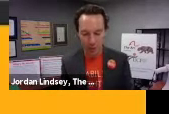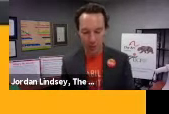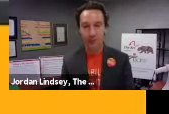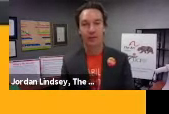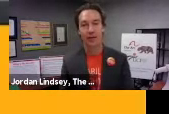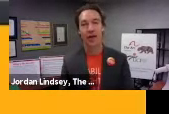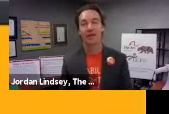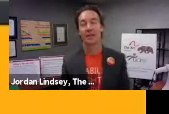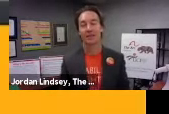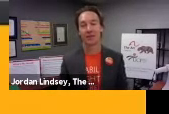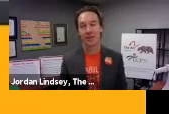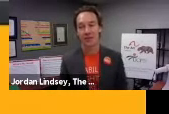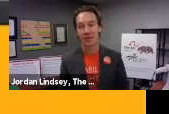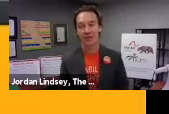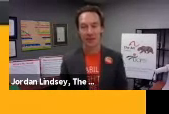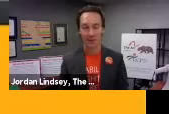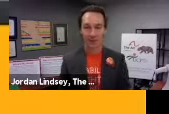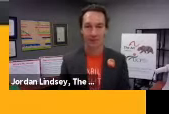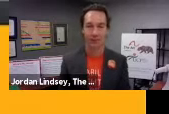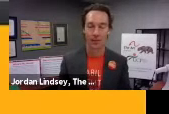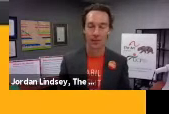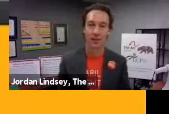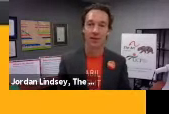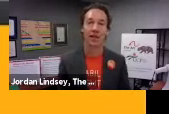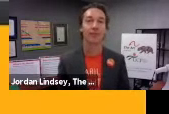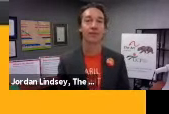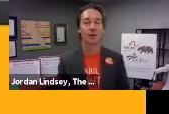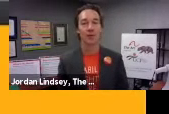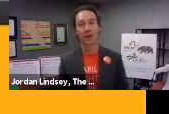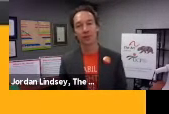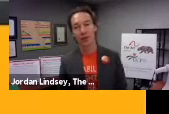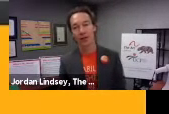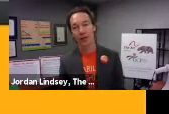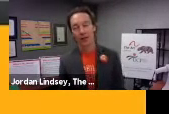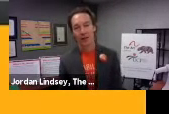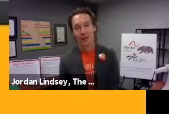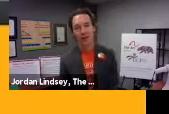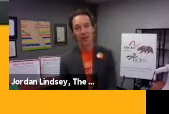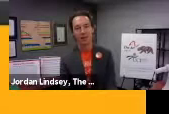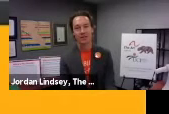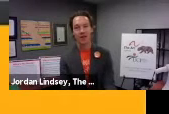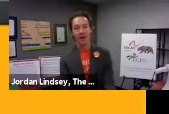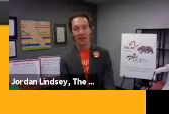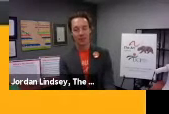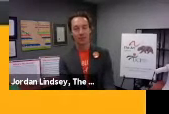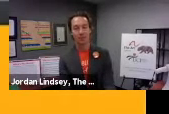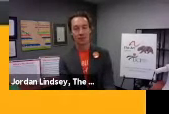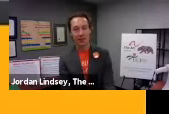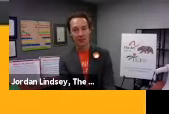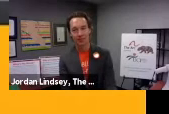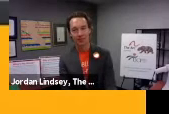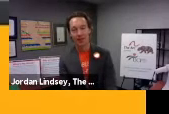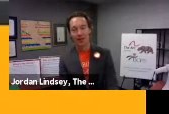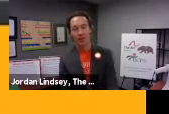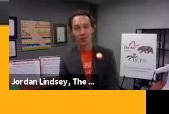brand new United States Senator representing California. You may have heard his name is Alex